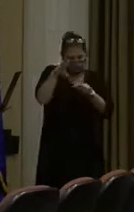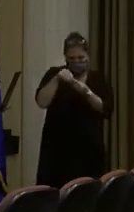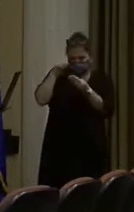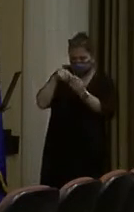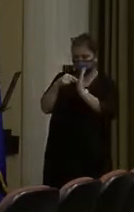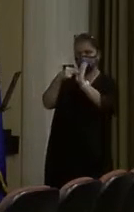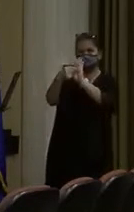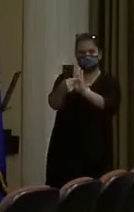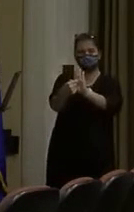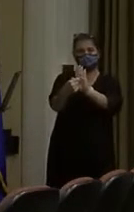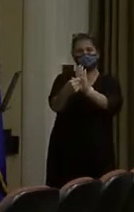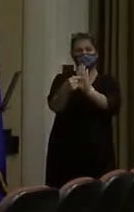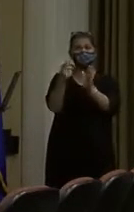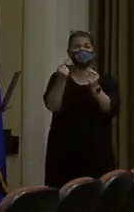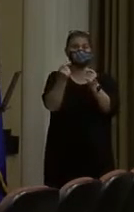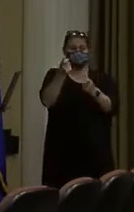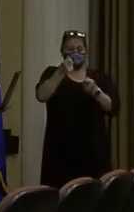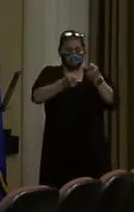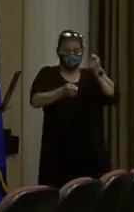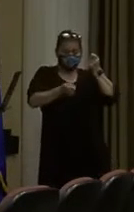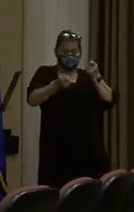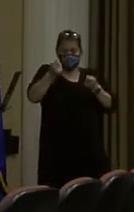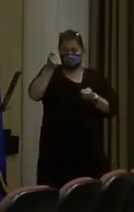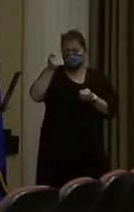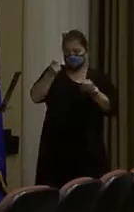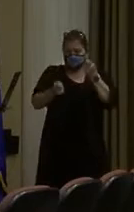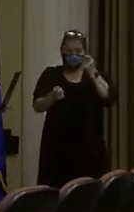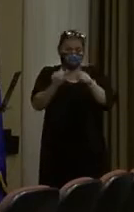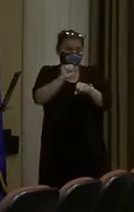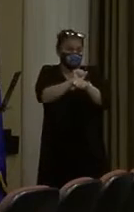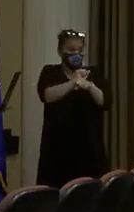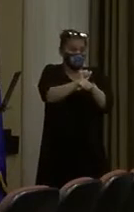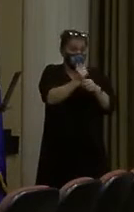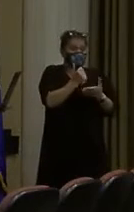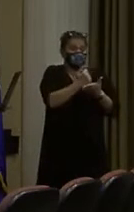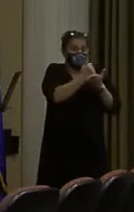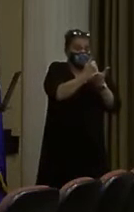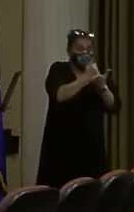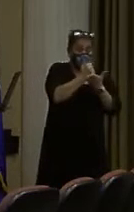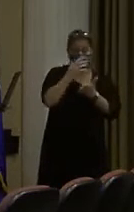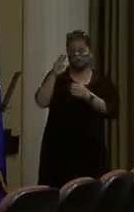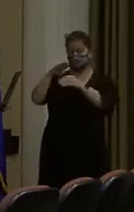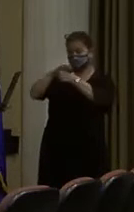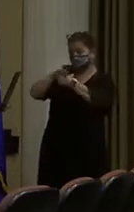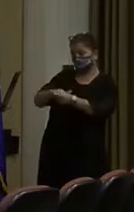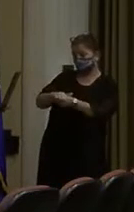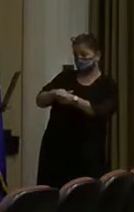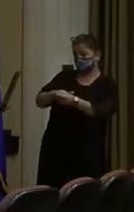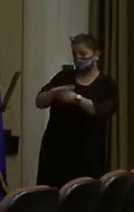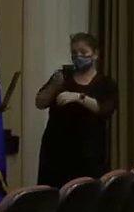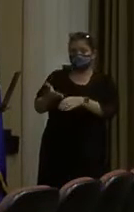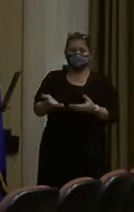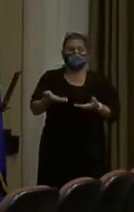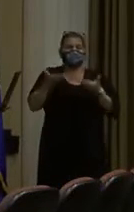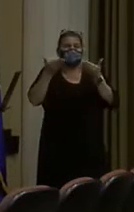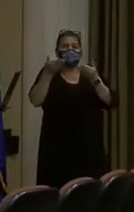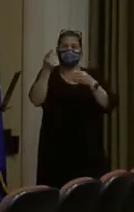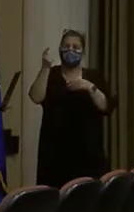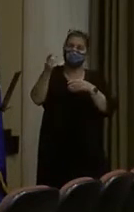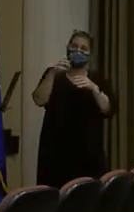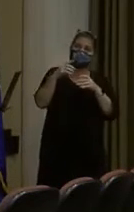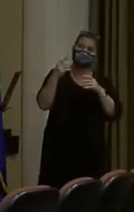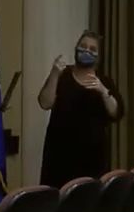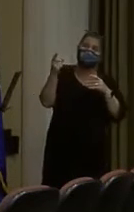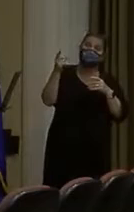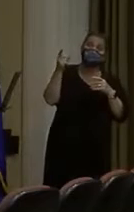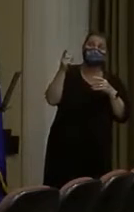have been pushed and pulled based on the evidence that have worked to either hinder health equity or to advance this bold agenda.